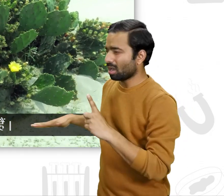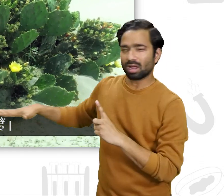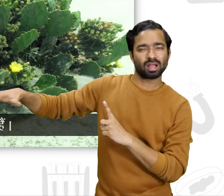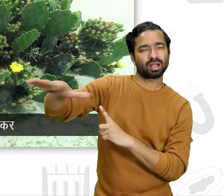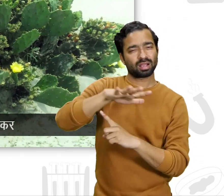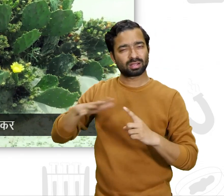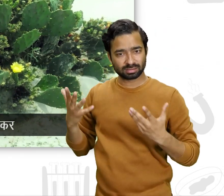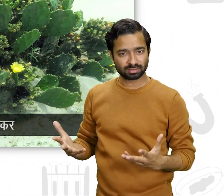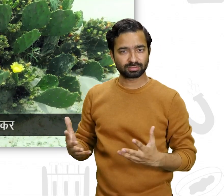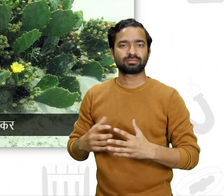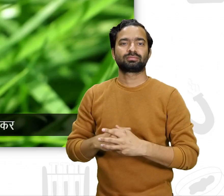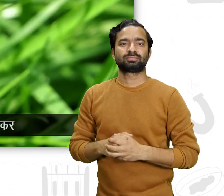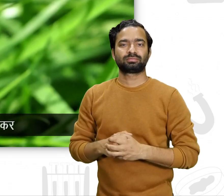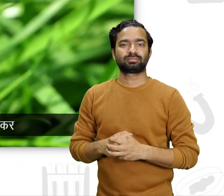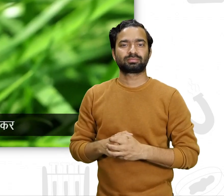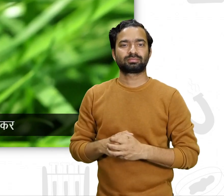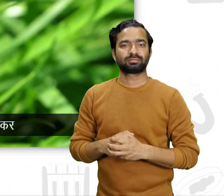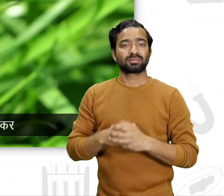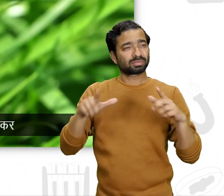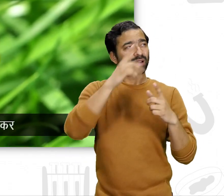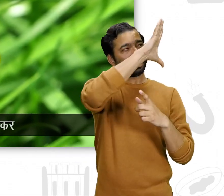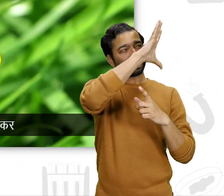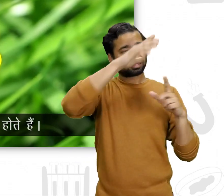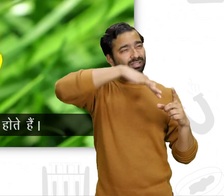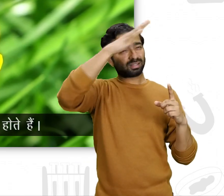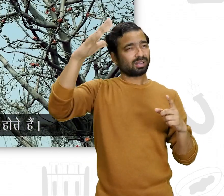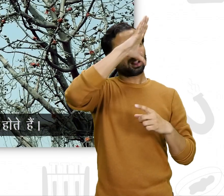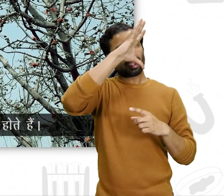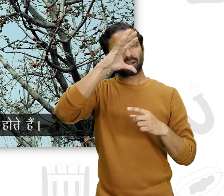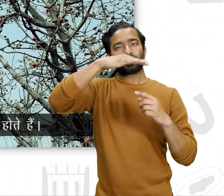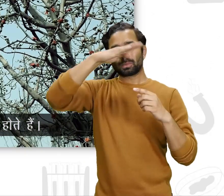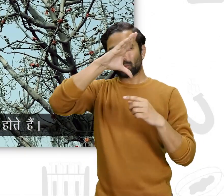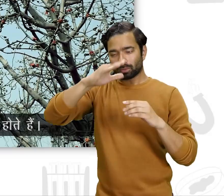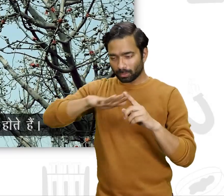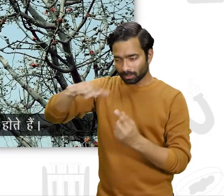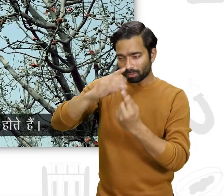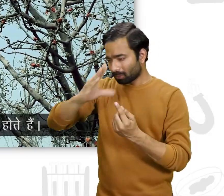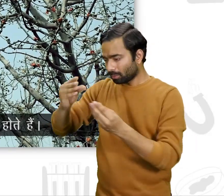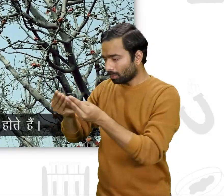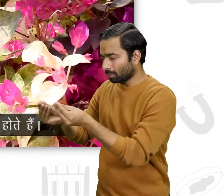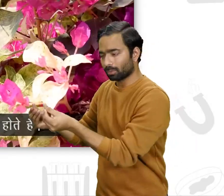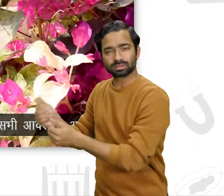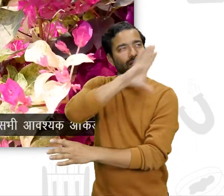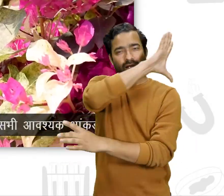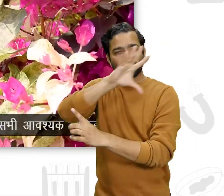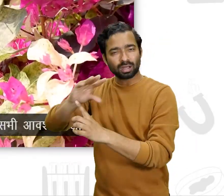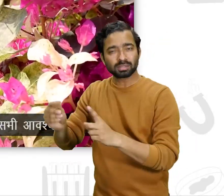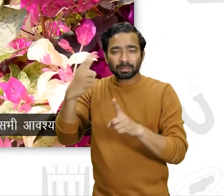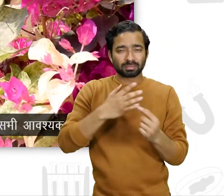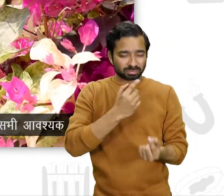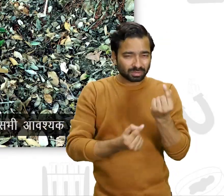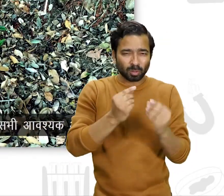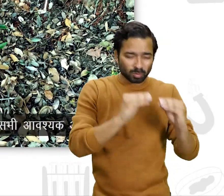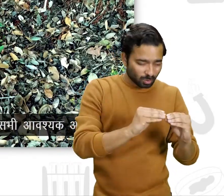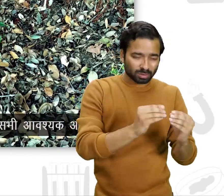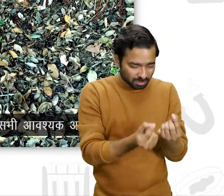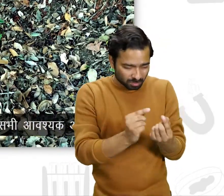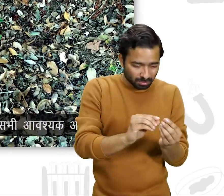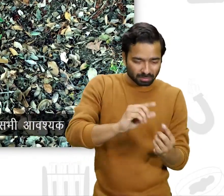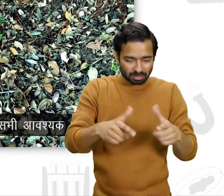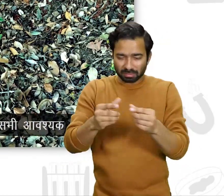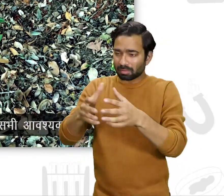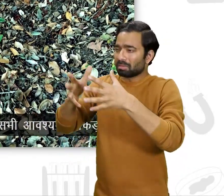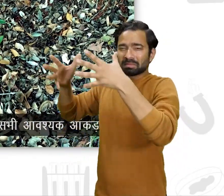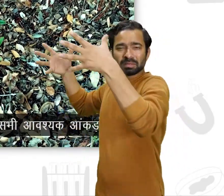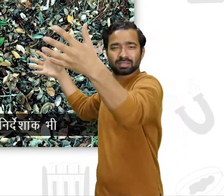deserts. They vary in size from small grasses to giant trees. The samples are always